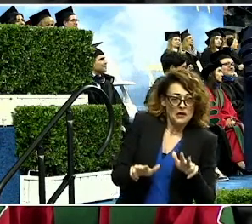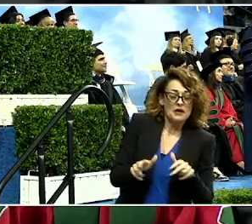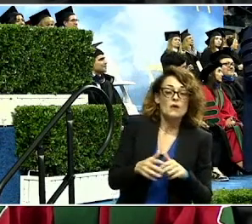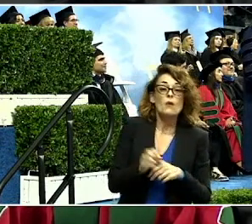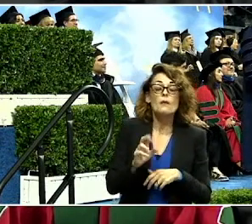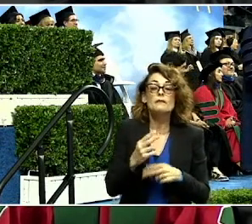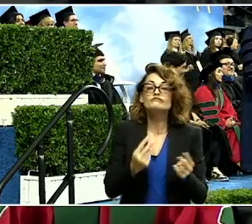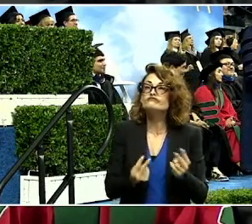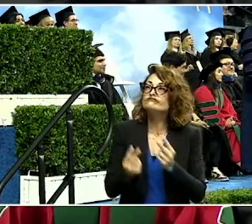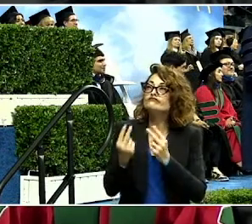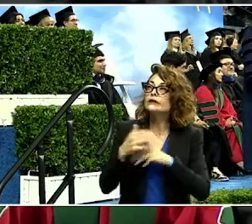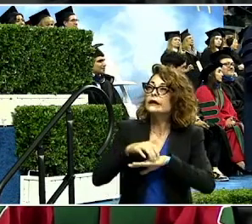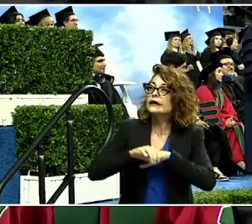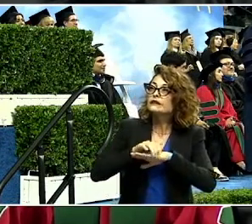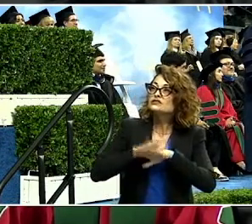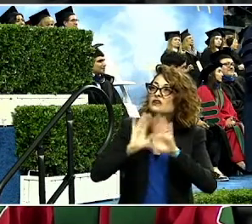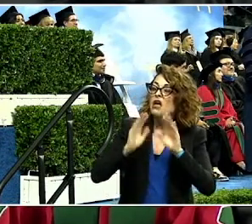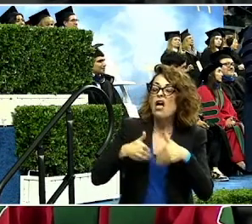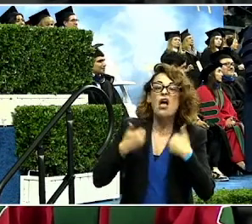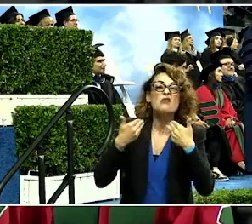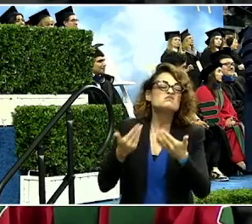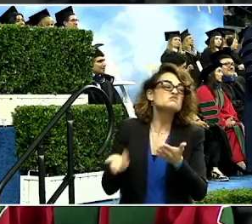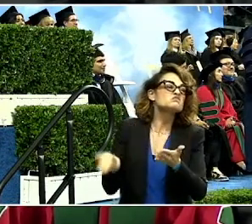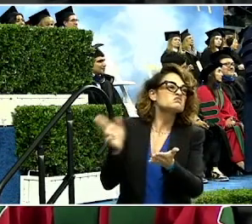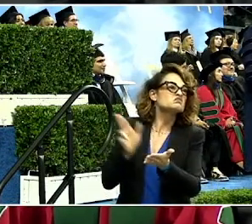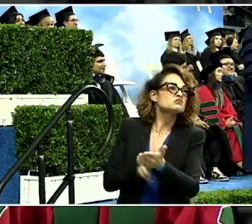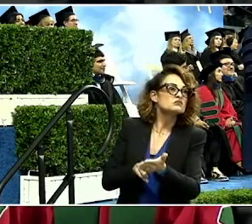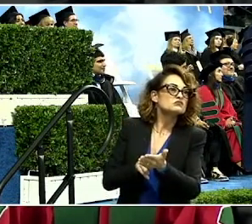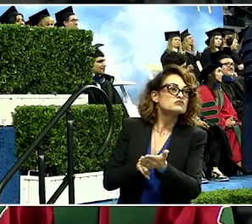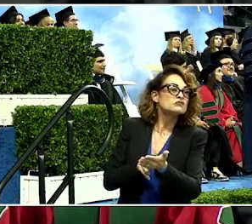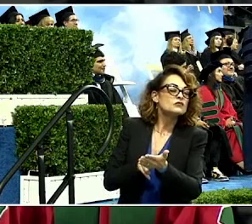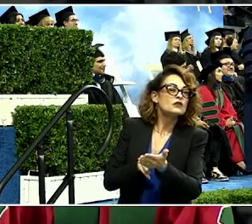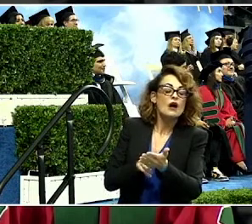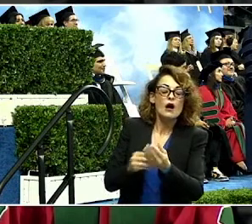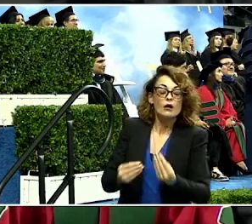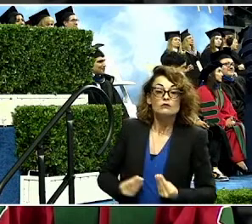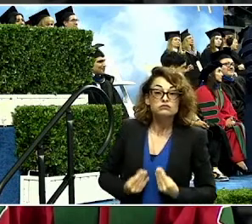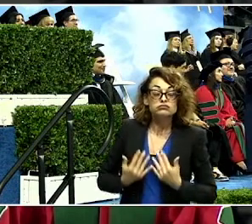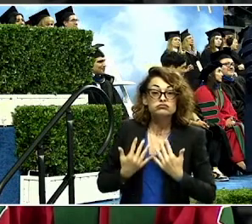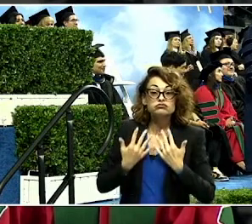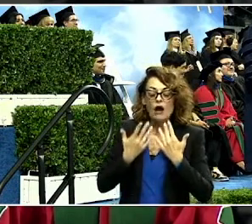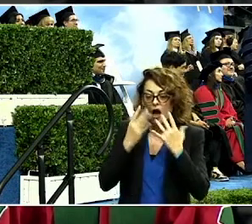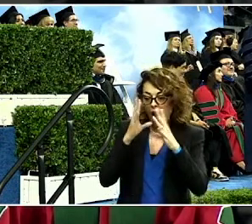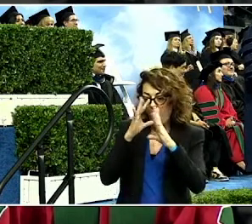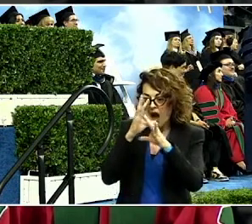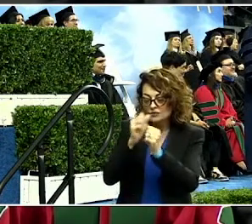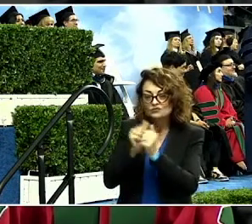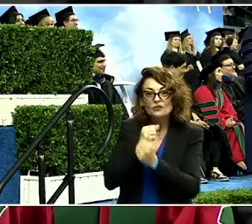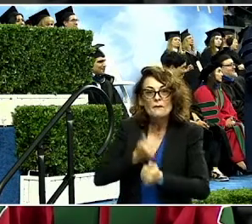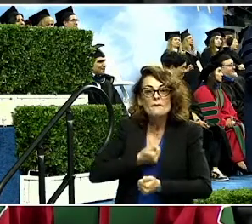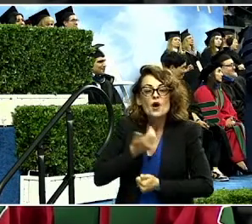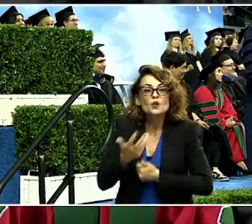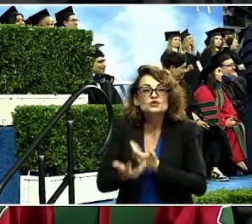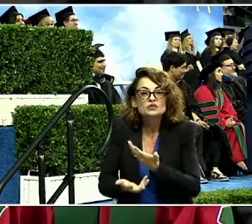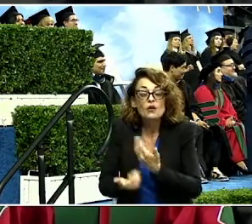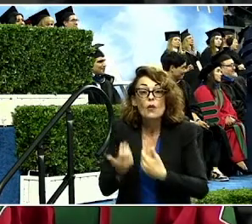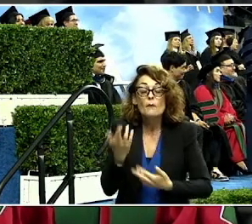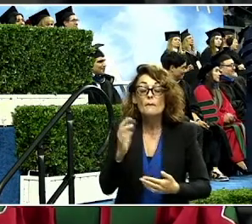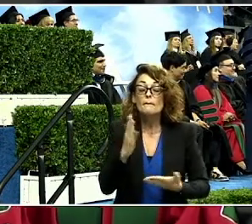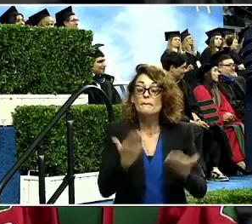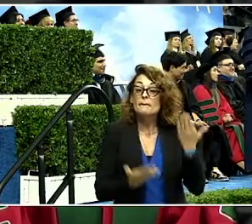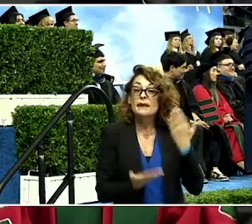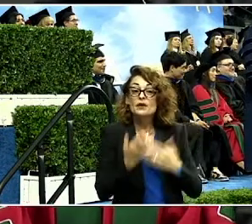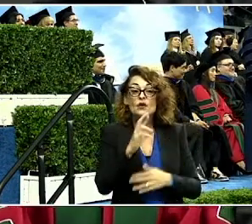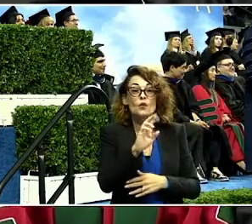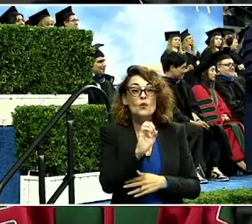an English class that you just took on a whim that sparked a love of modernist hit poetry. Or a time you took a robotics